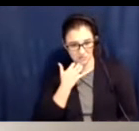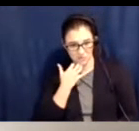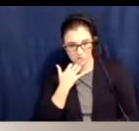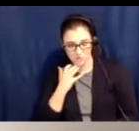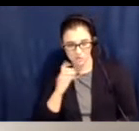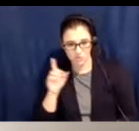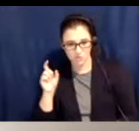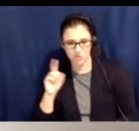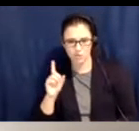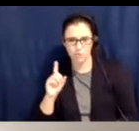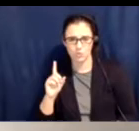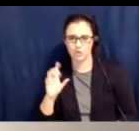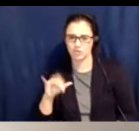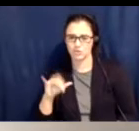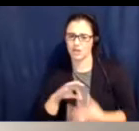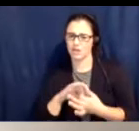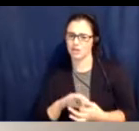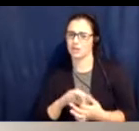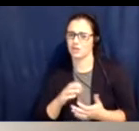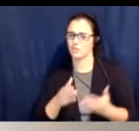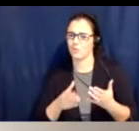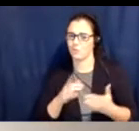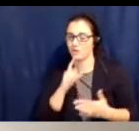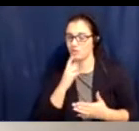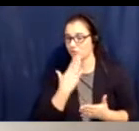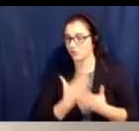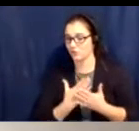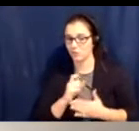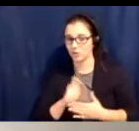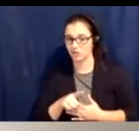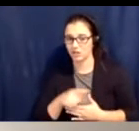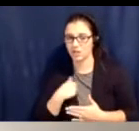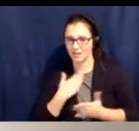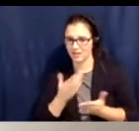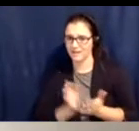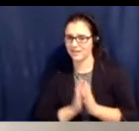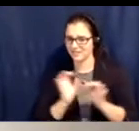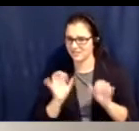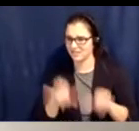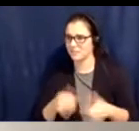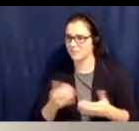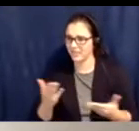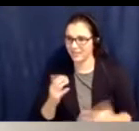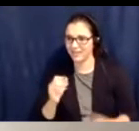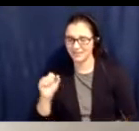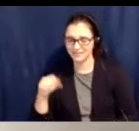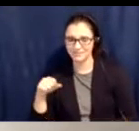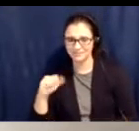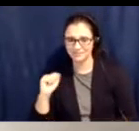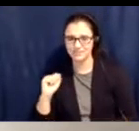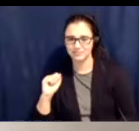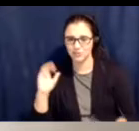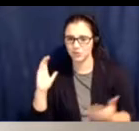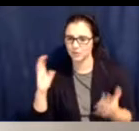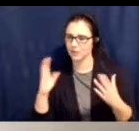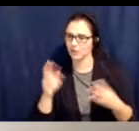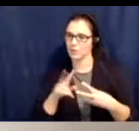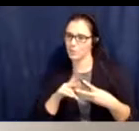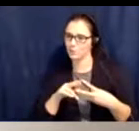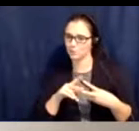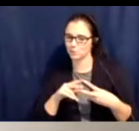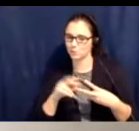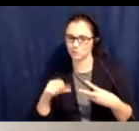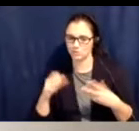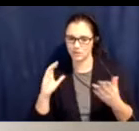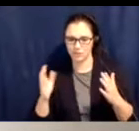where does this come to robotics either? It's a very good question. I found myself asking the same thing. Here we're comparing the two, but in some of